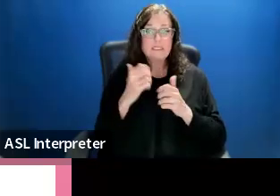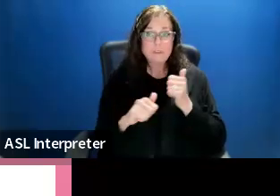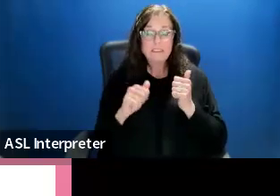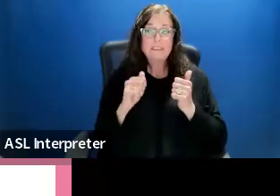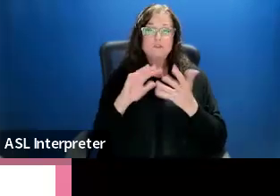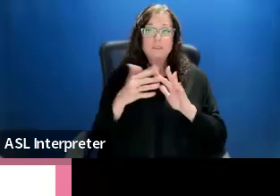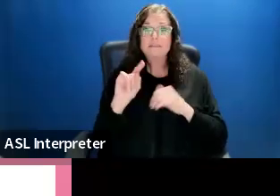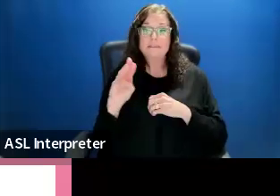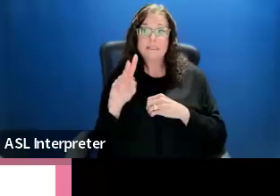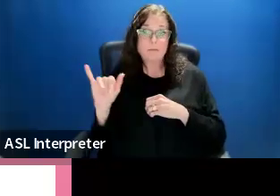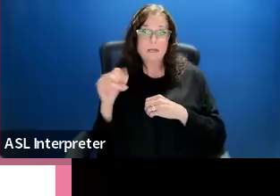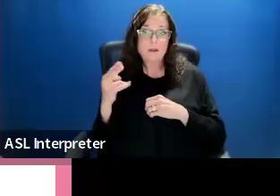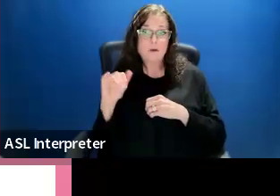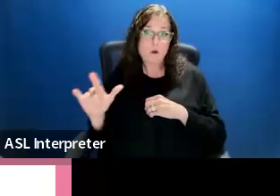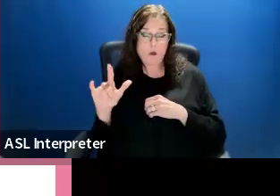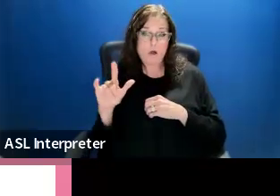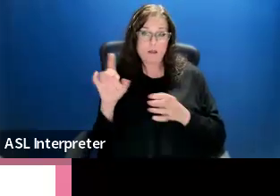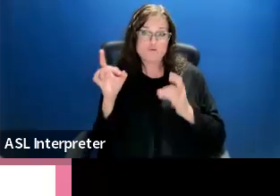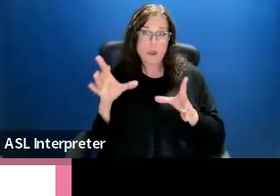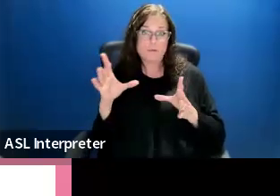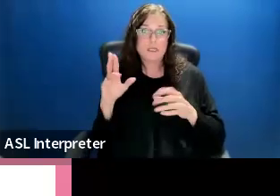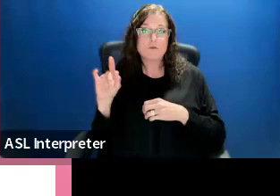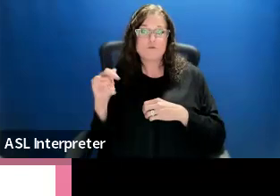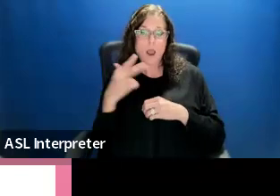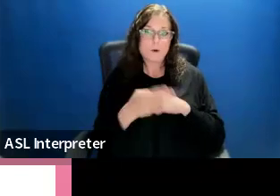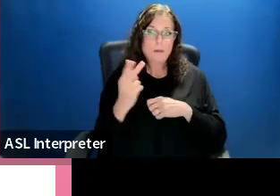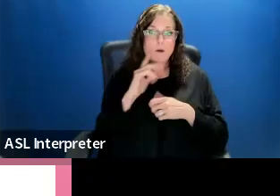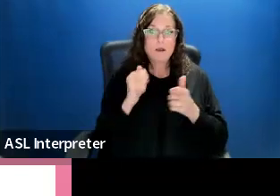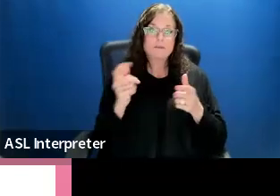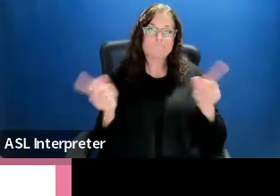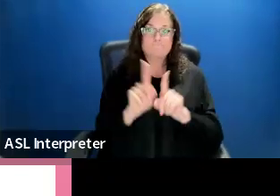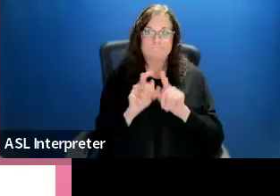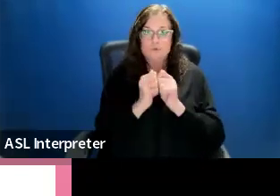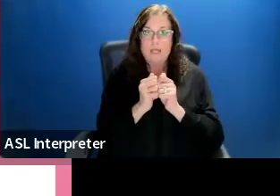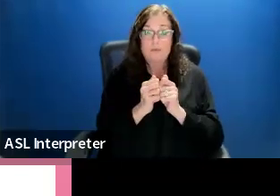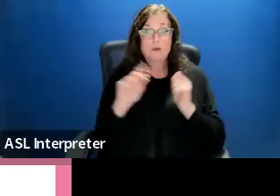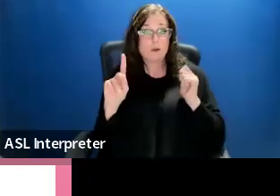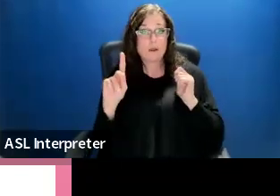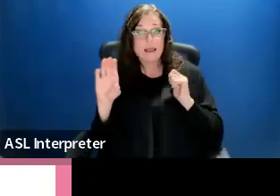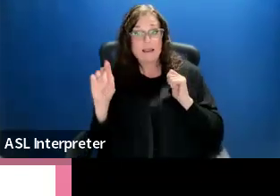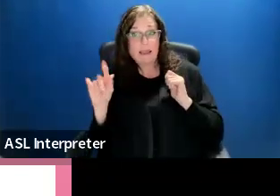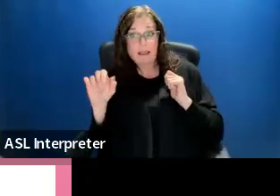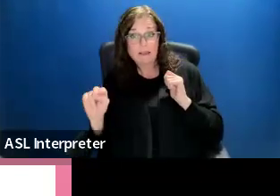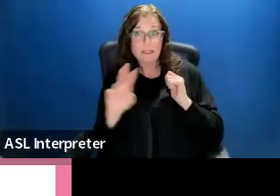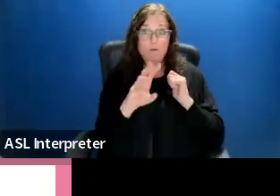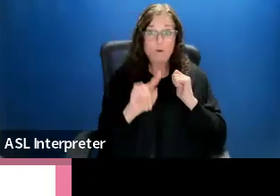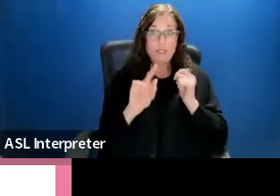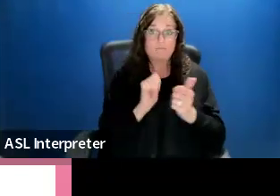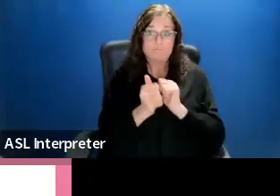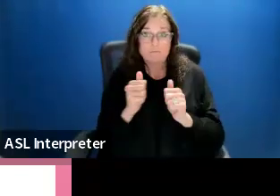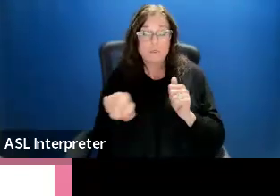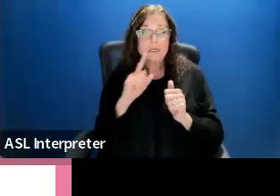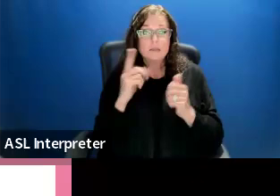Tammany Hall corruption, and robber barons exist side by side. Before long, Caitlin and William find themselves racing between the